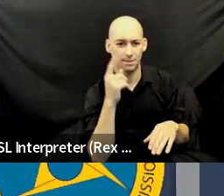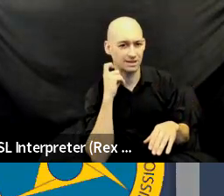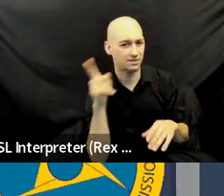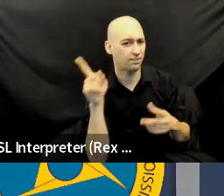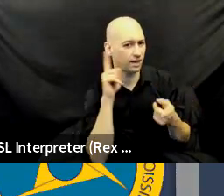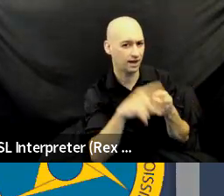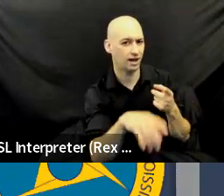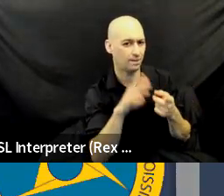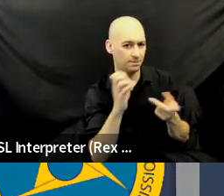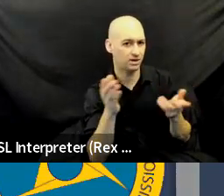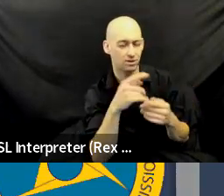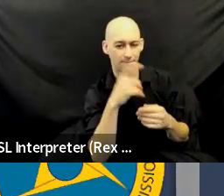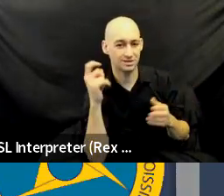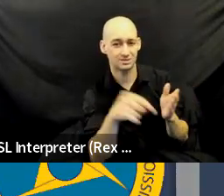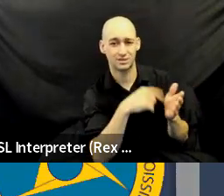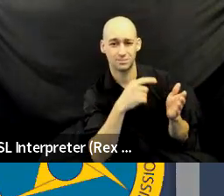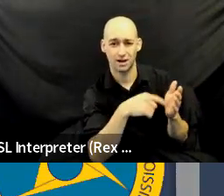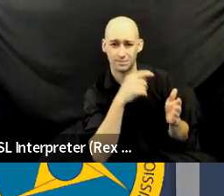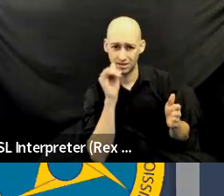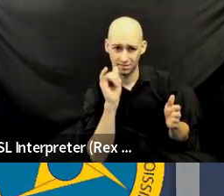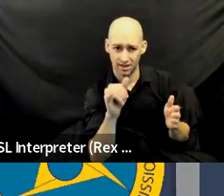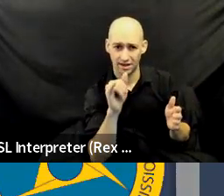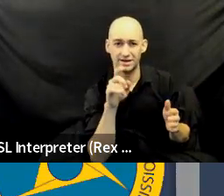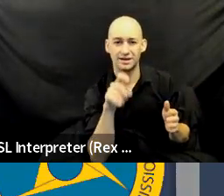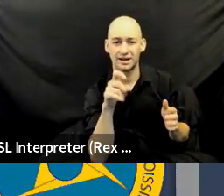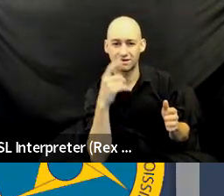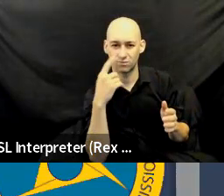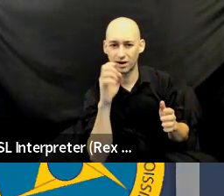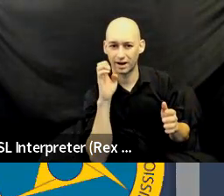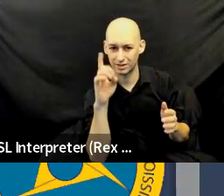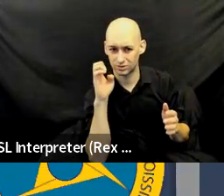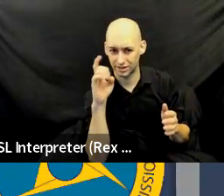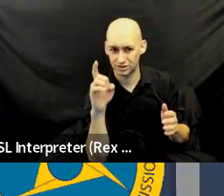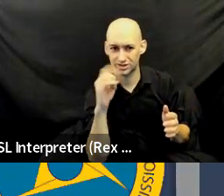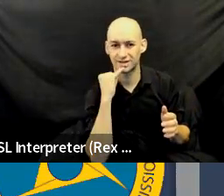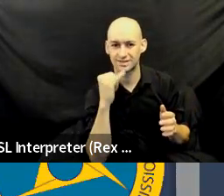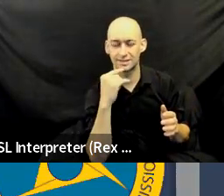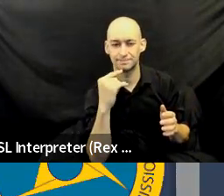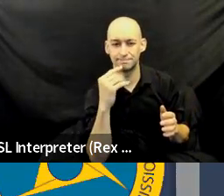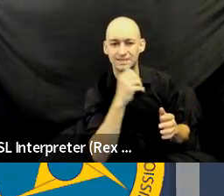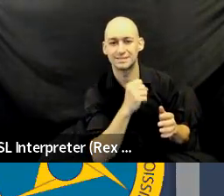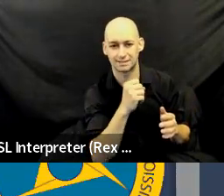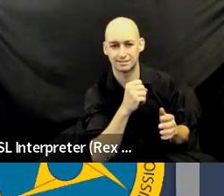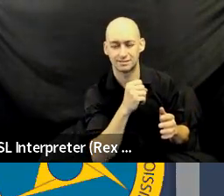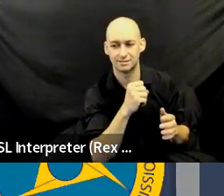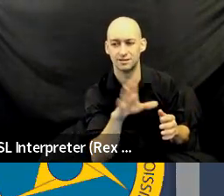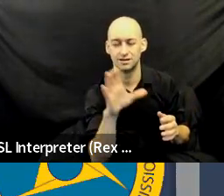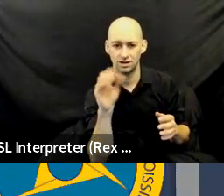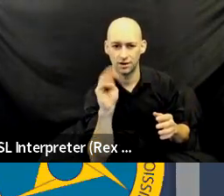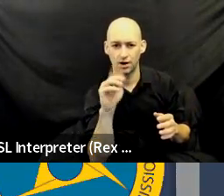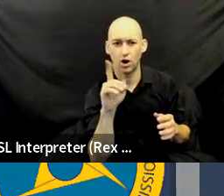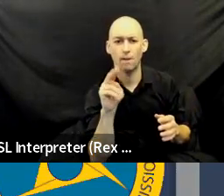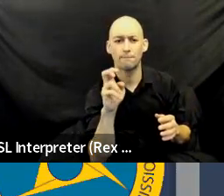be here. It's because sometimes that need for education is missing. That component